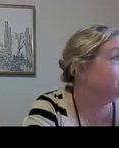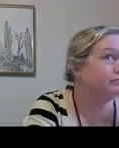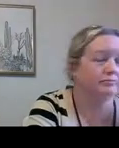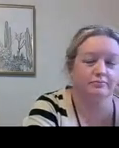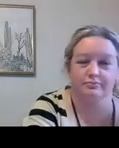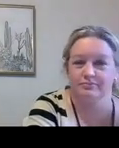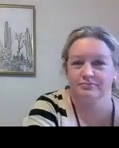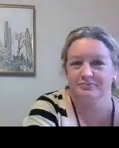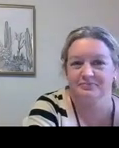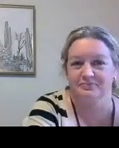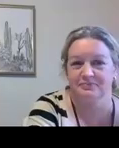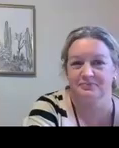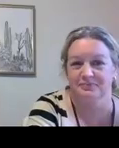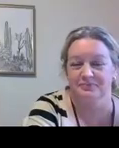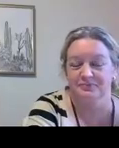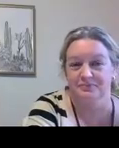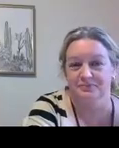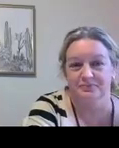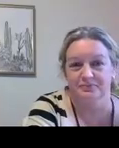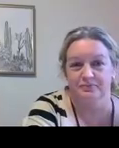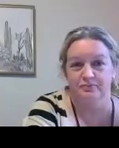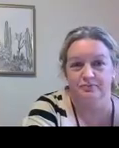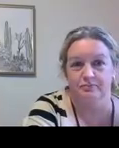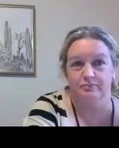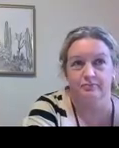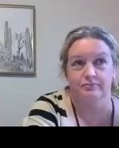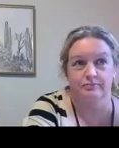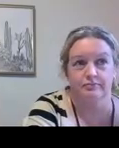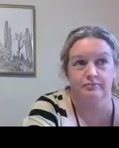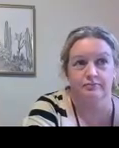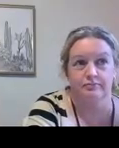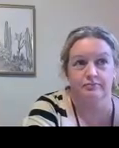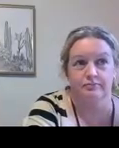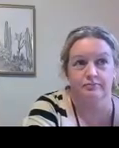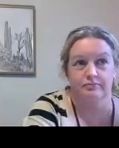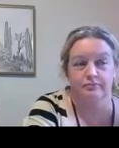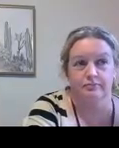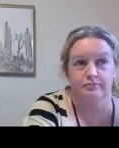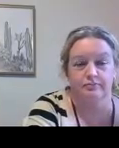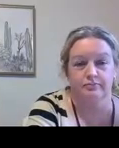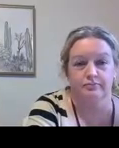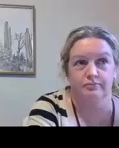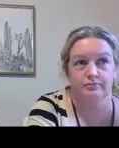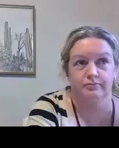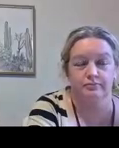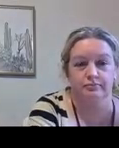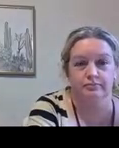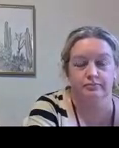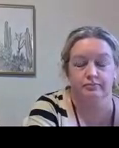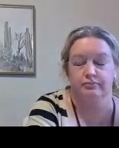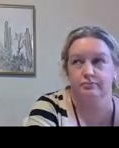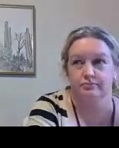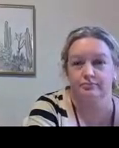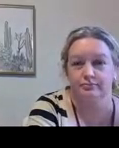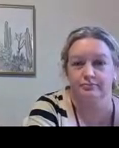what's required the standards have really elevated, and the payment for those services has also elevated. We've